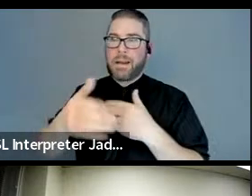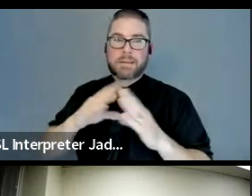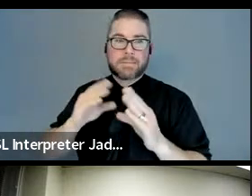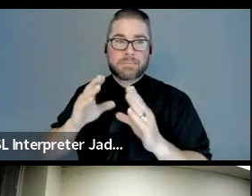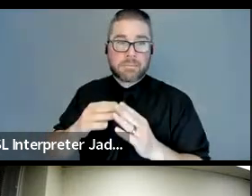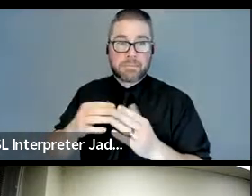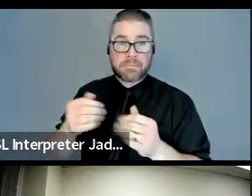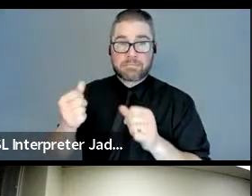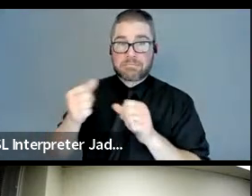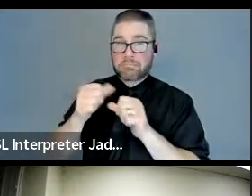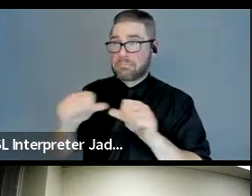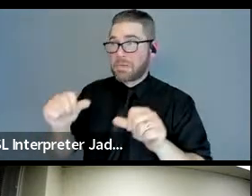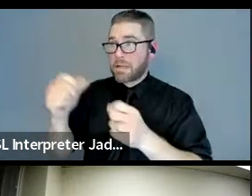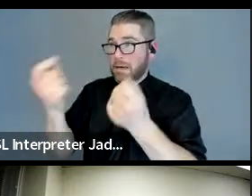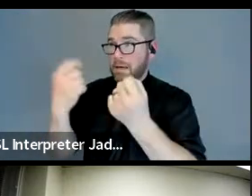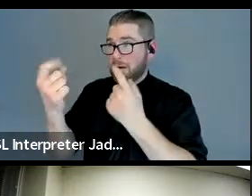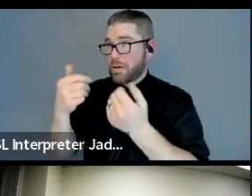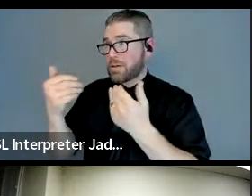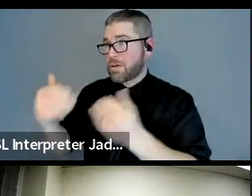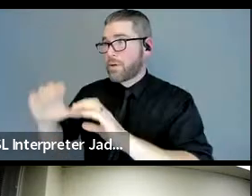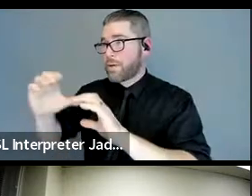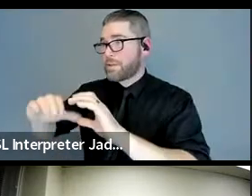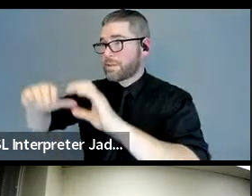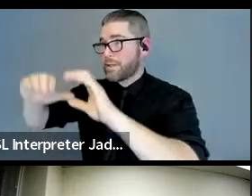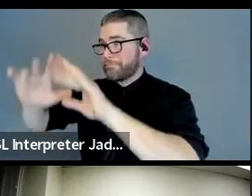free to drop them in the chat.